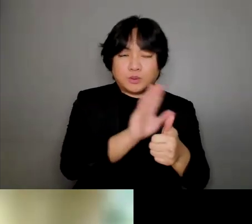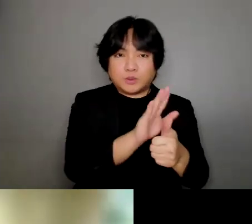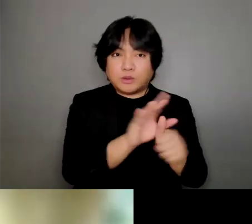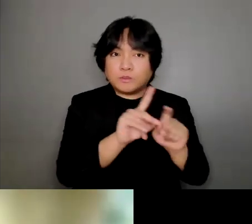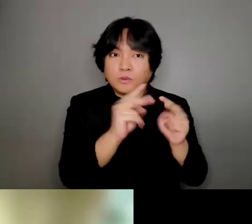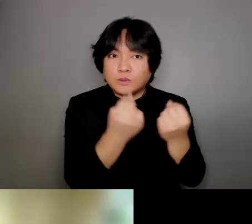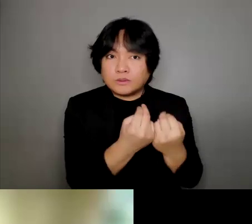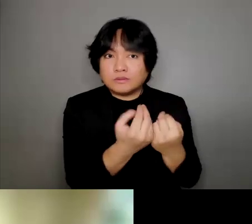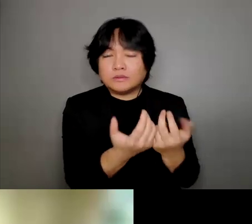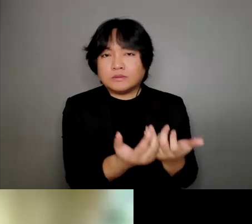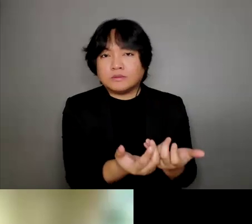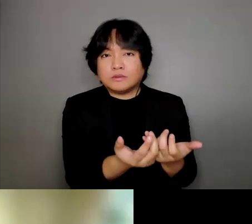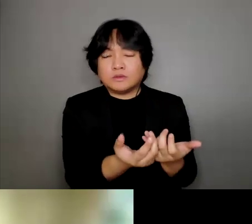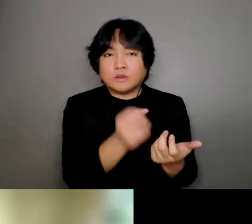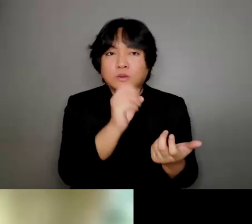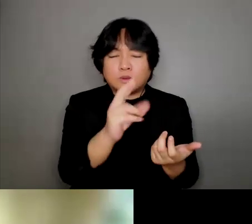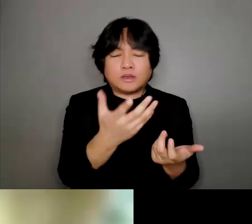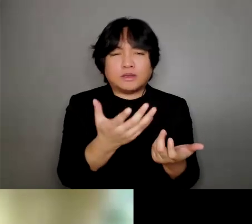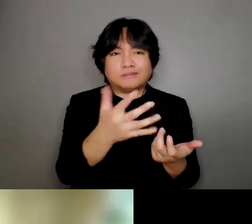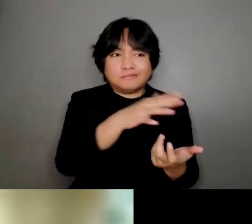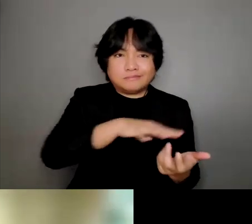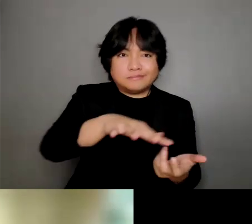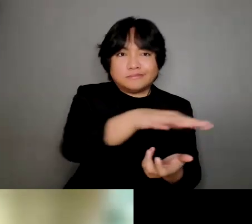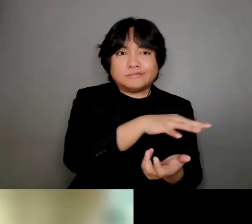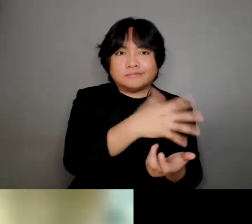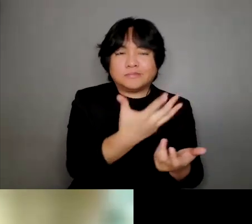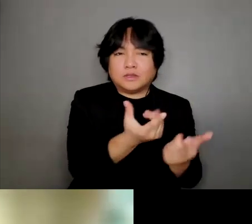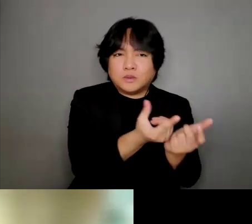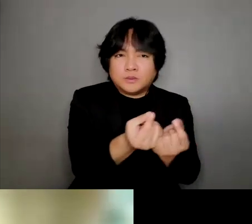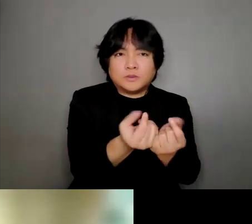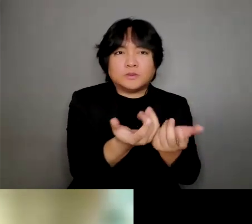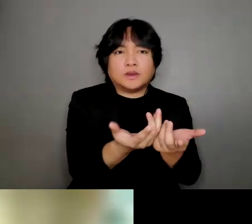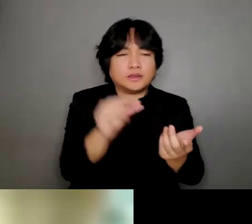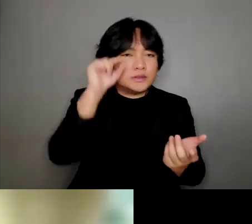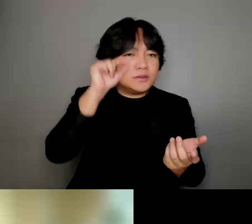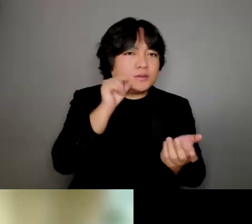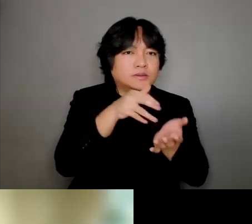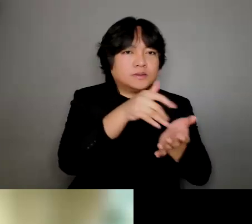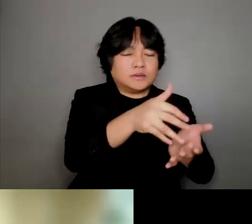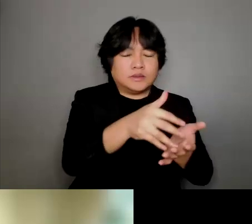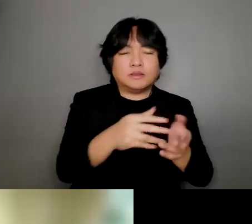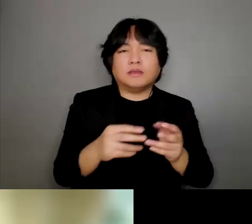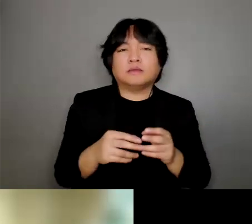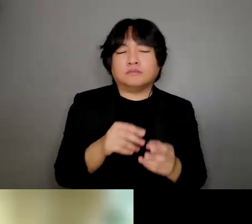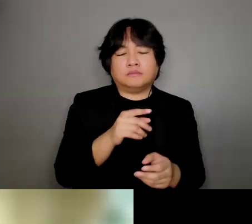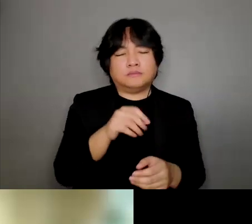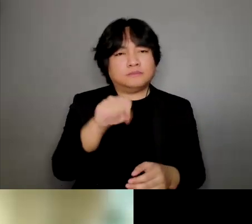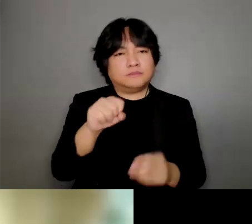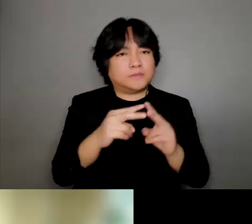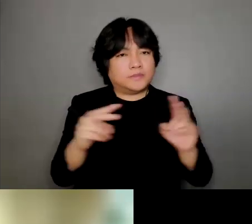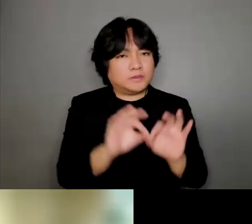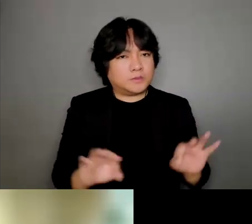or the space within which we're doing gender studies is very important. It not only